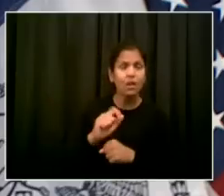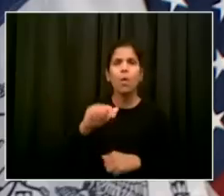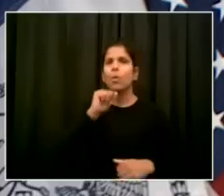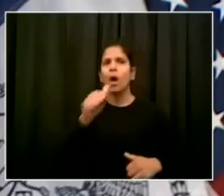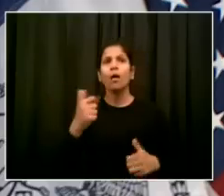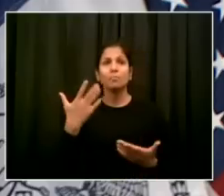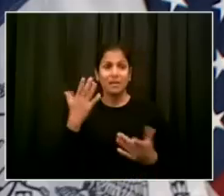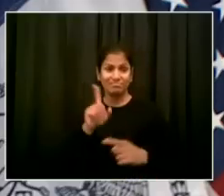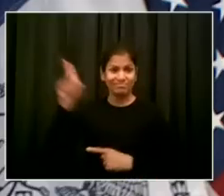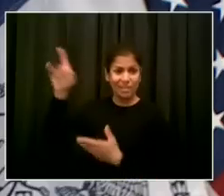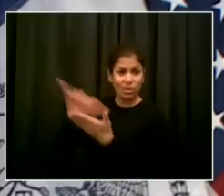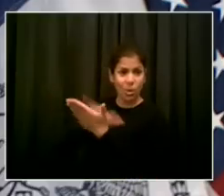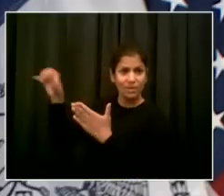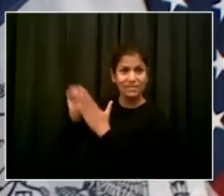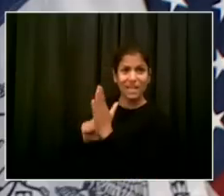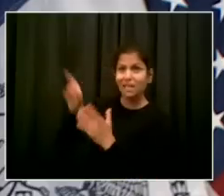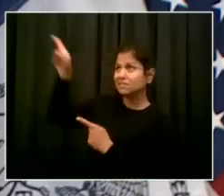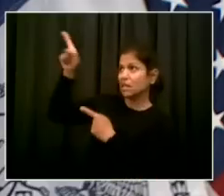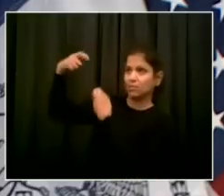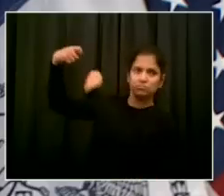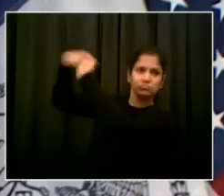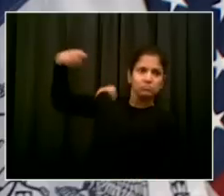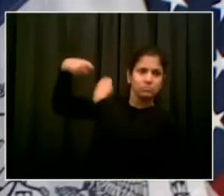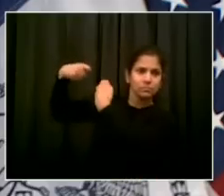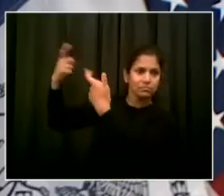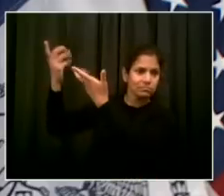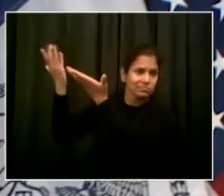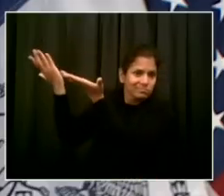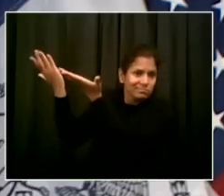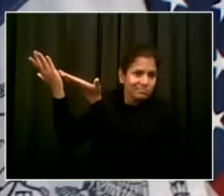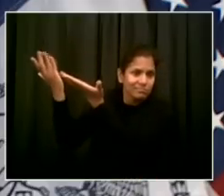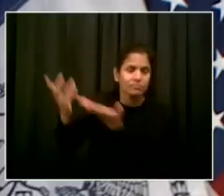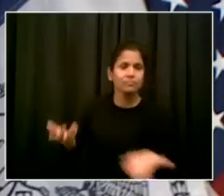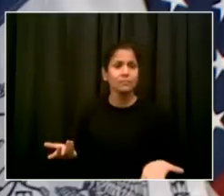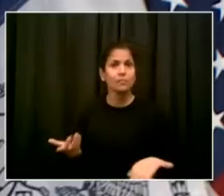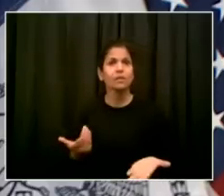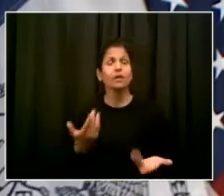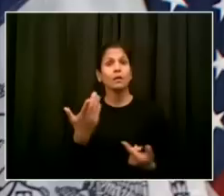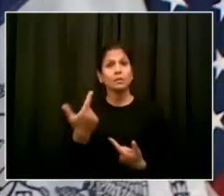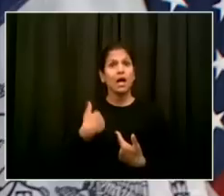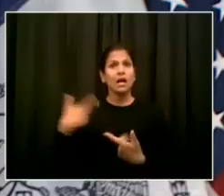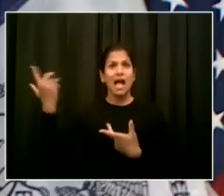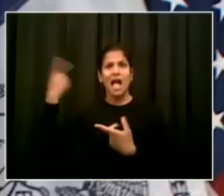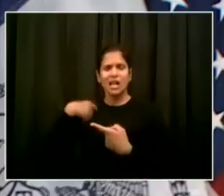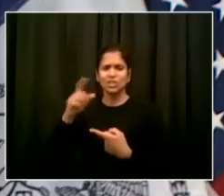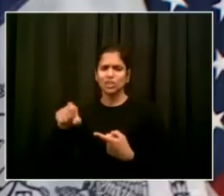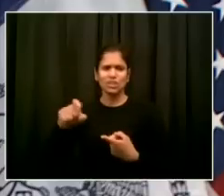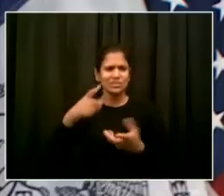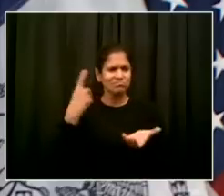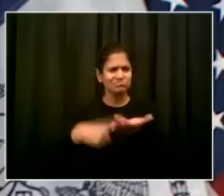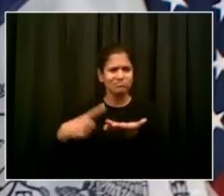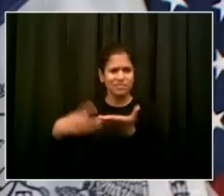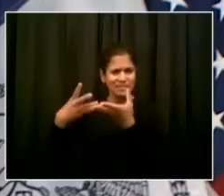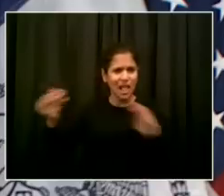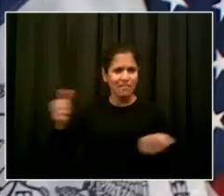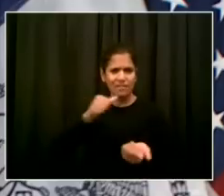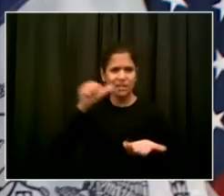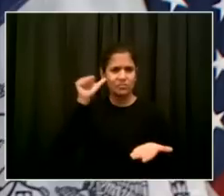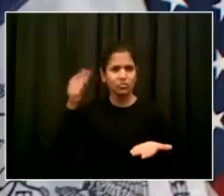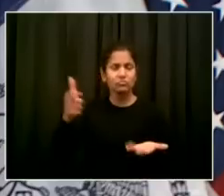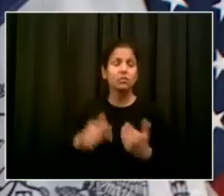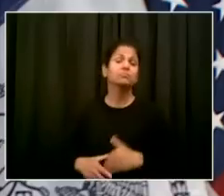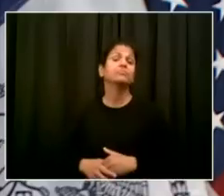That was supposed to be resolved yesterday. So Bill Neidhart's here in the room, and if he has an answer, he's going to hand me a note, and I will announce it to